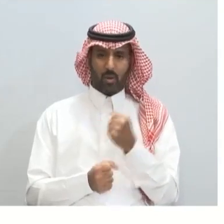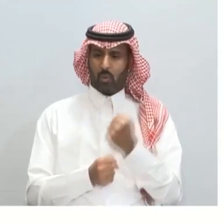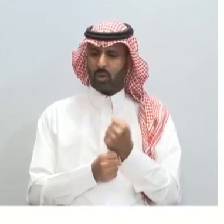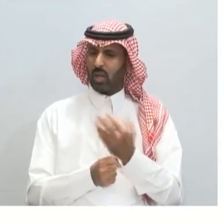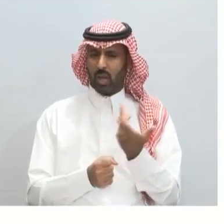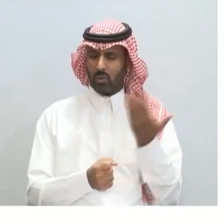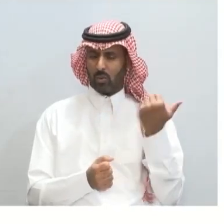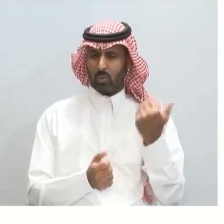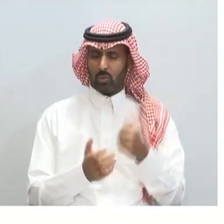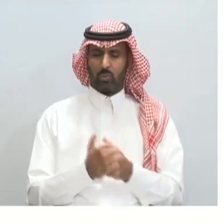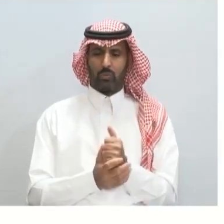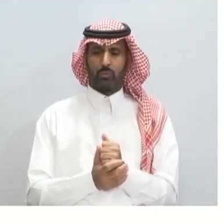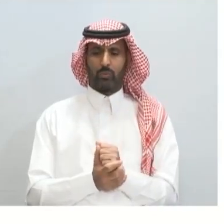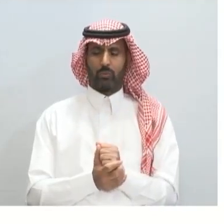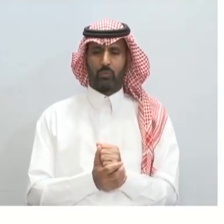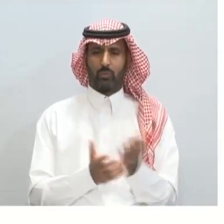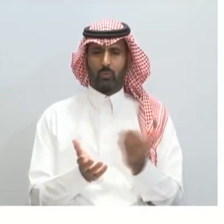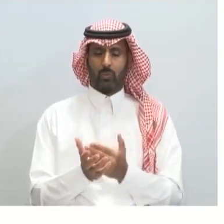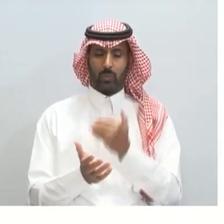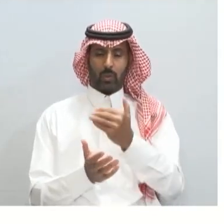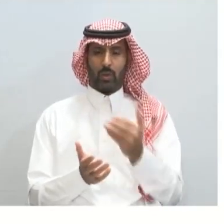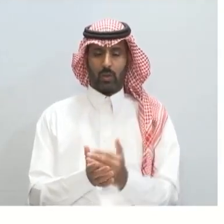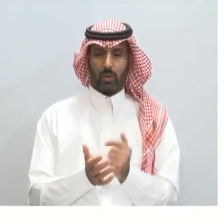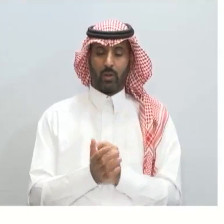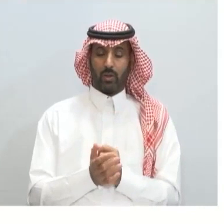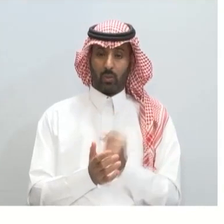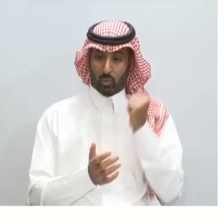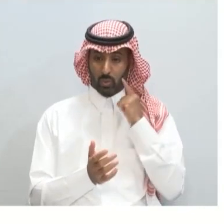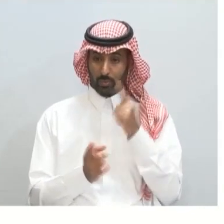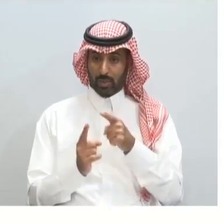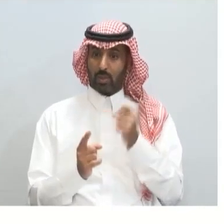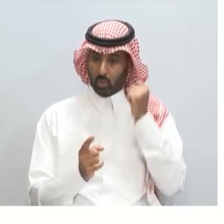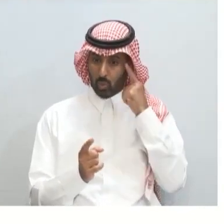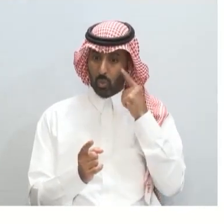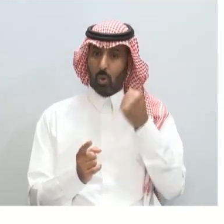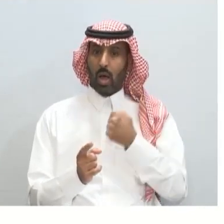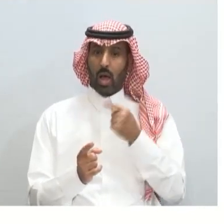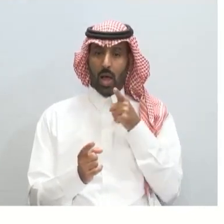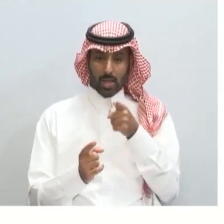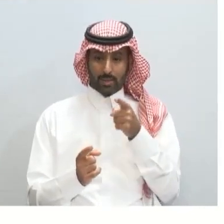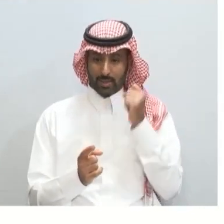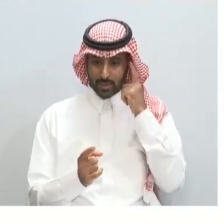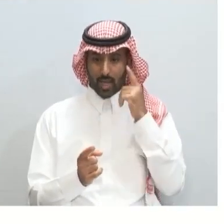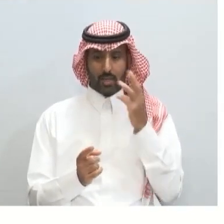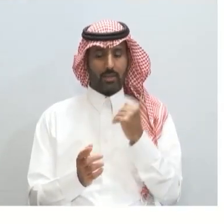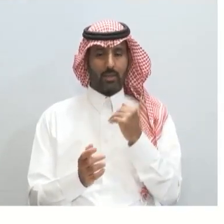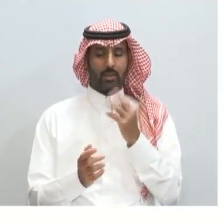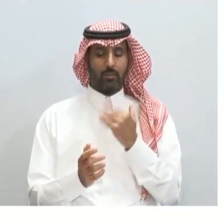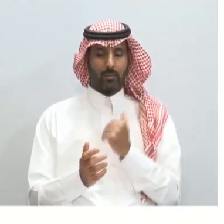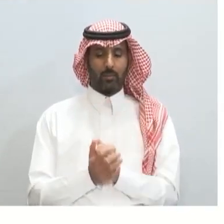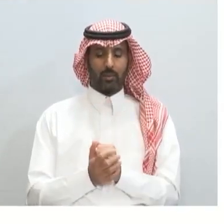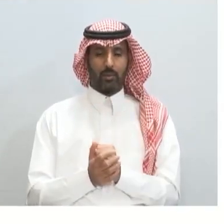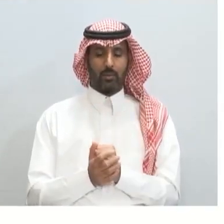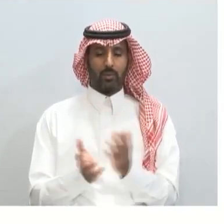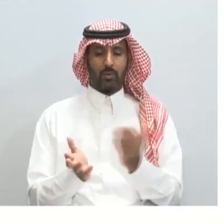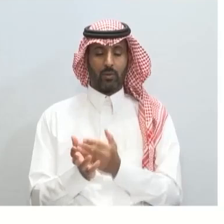means to uh imply about something it means that you understand it that's why you don't have to say